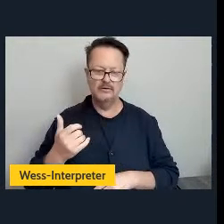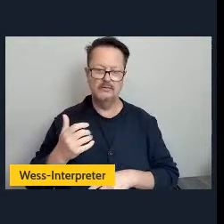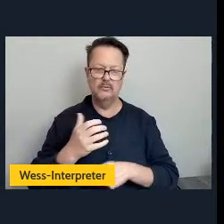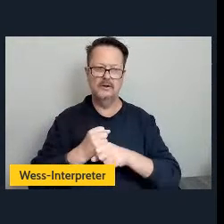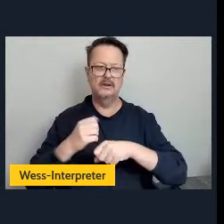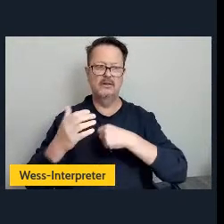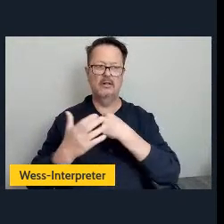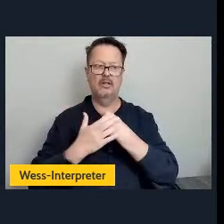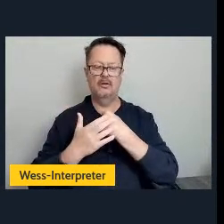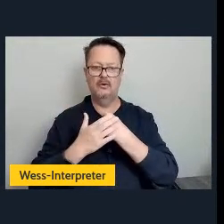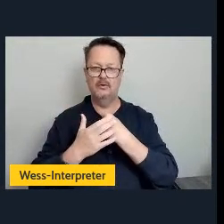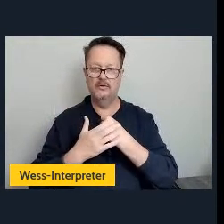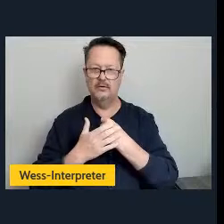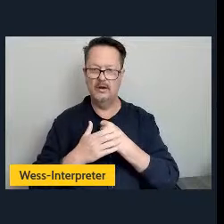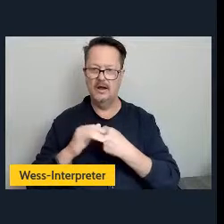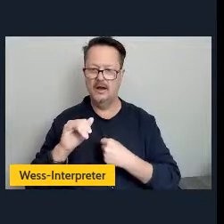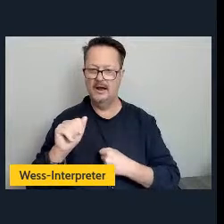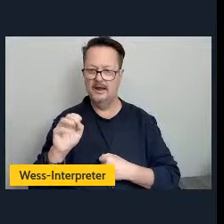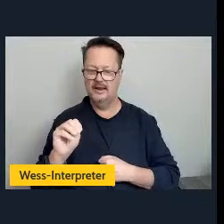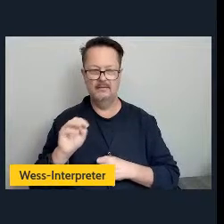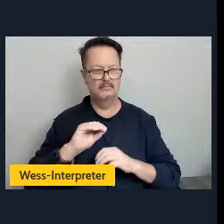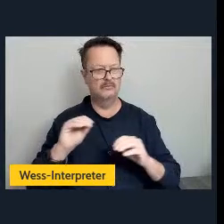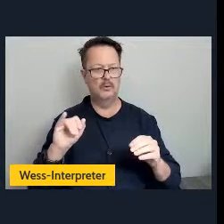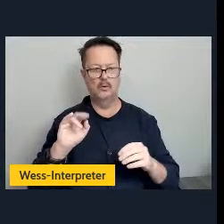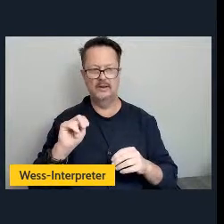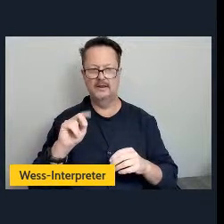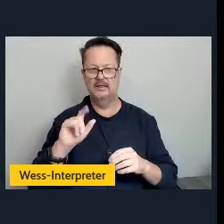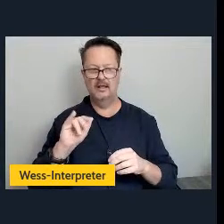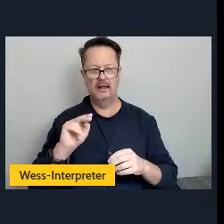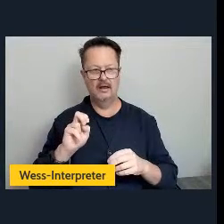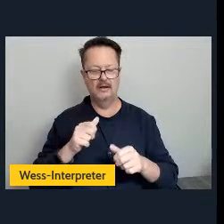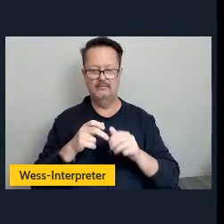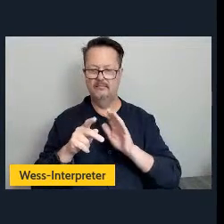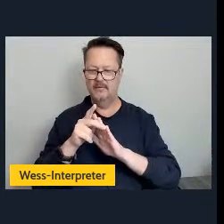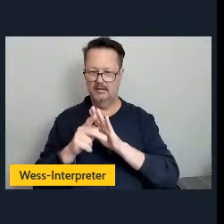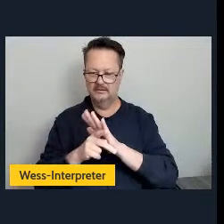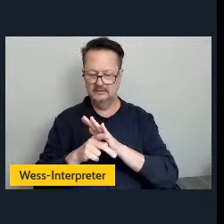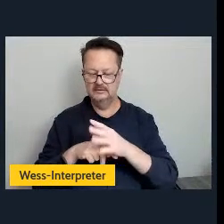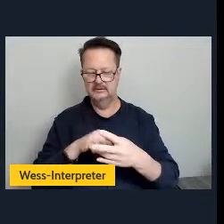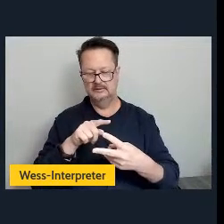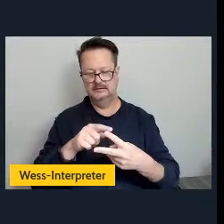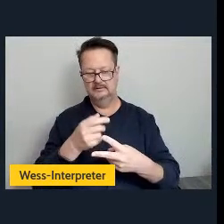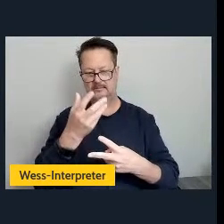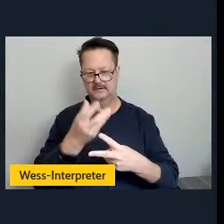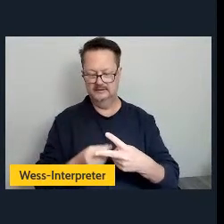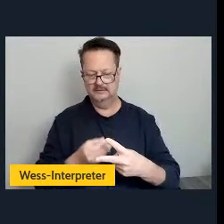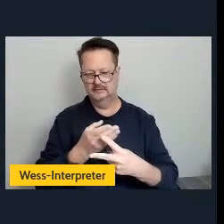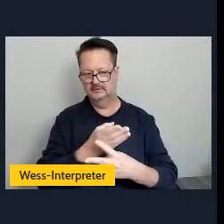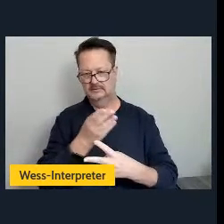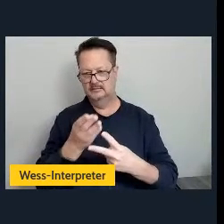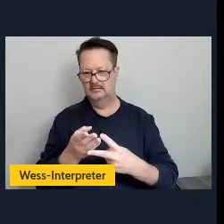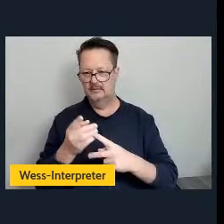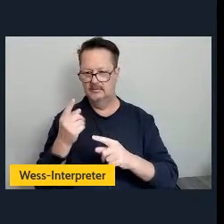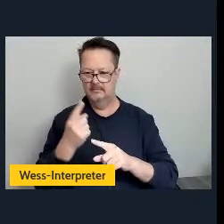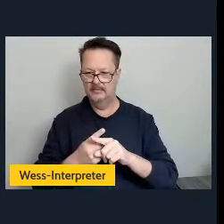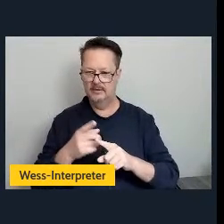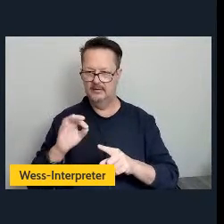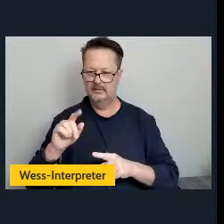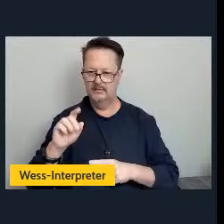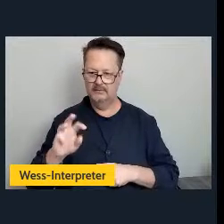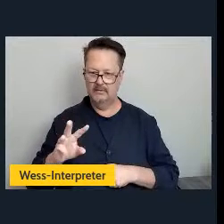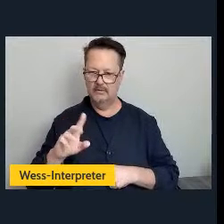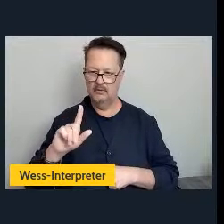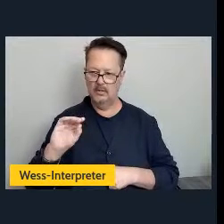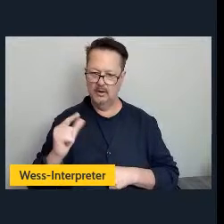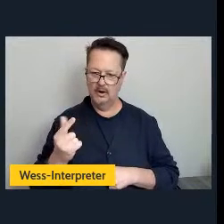for IAM no inline policy, as well as on the flow logs log group, it